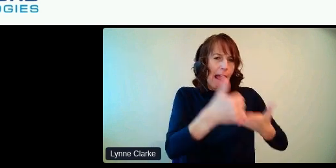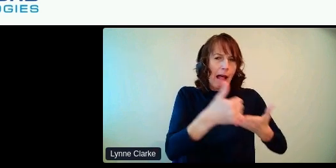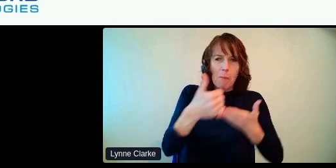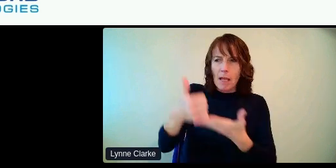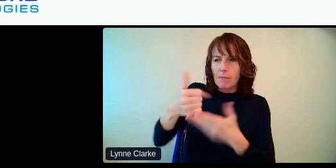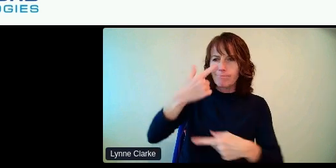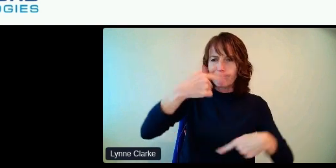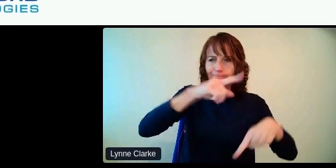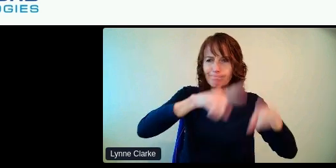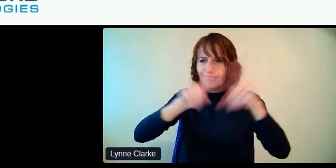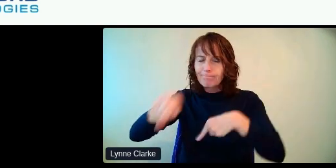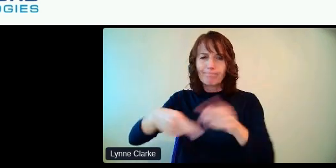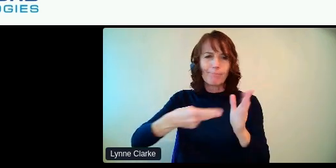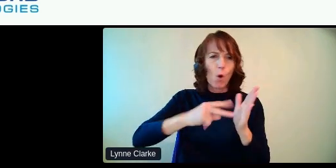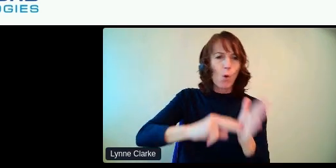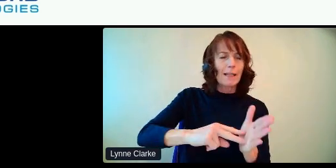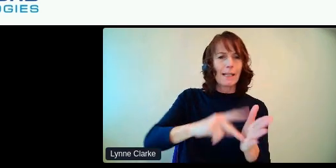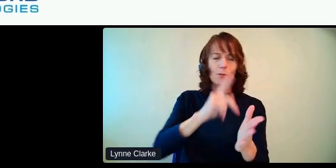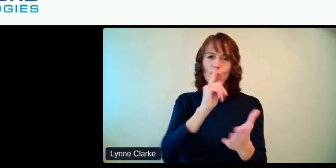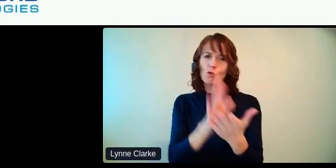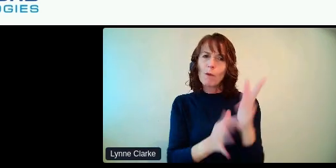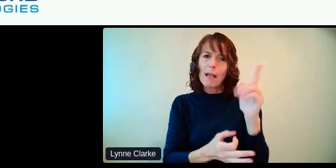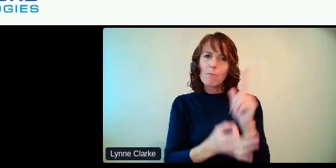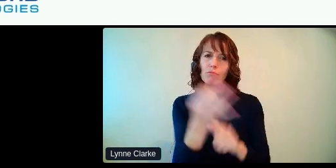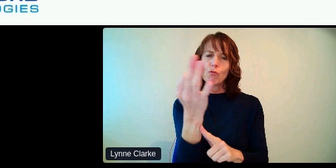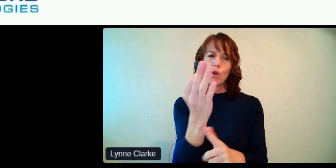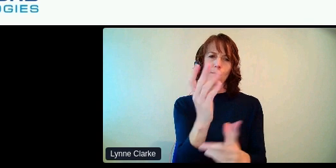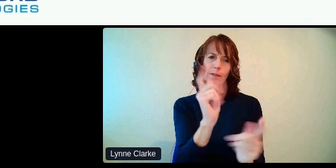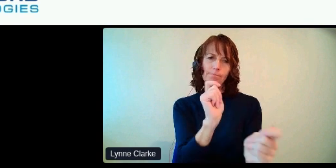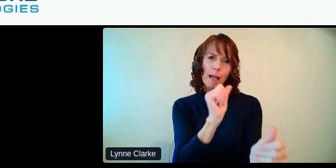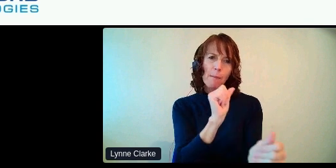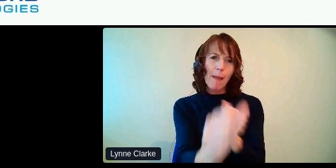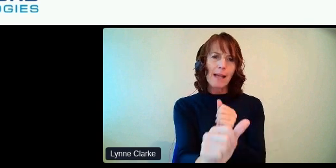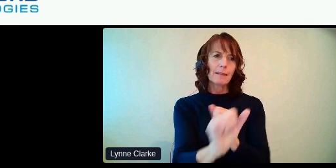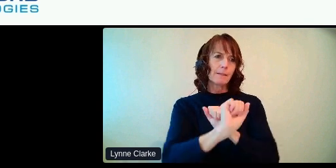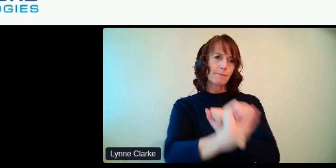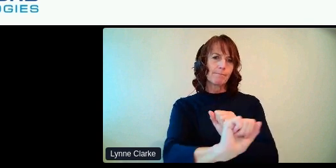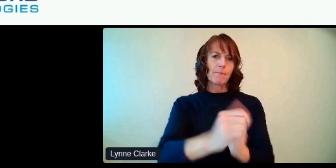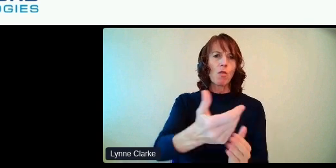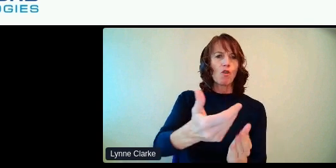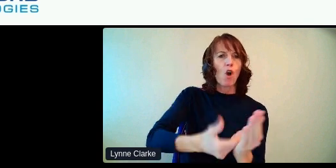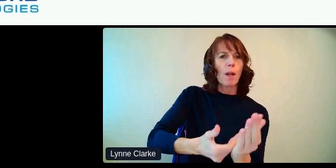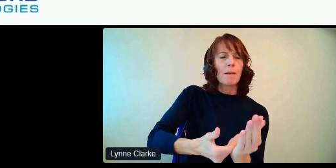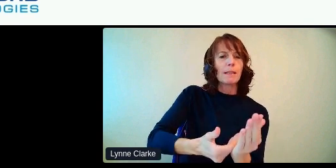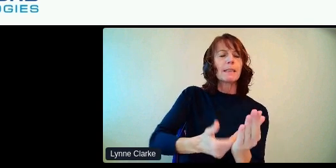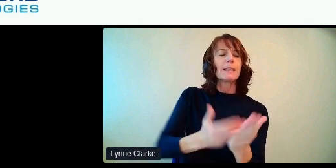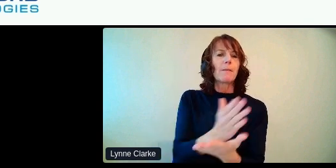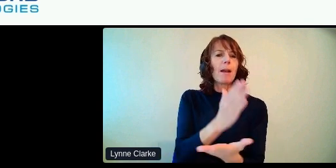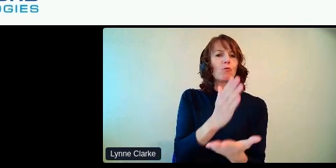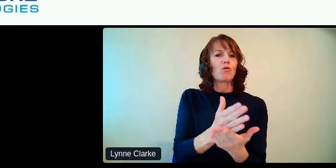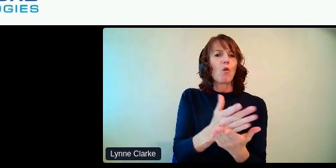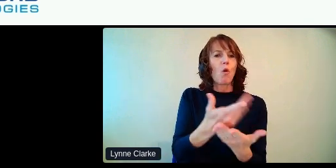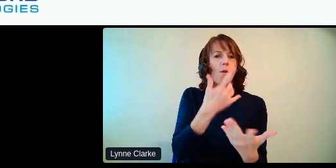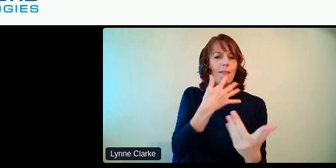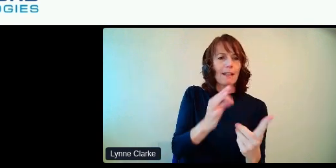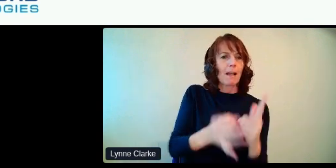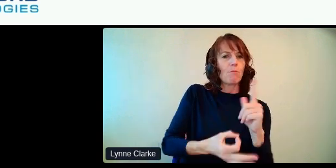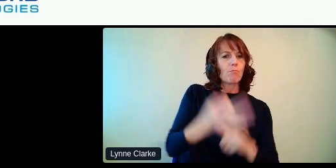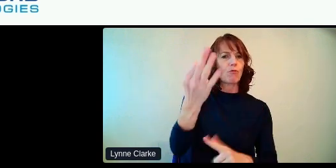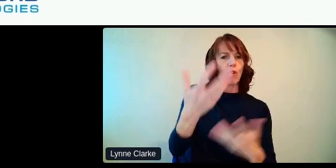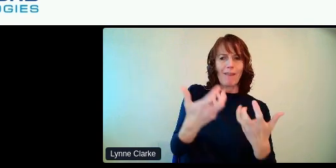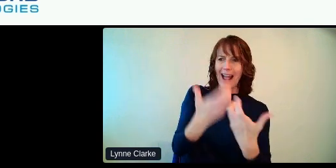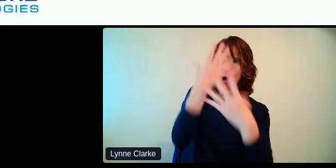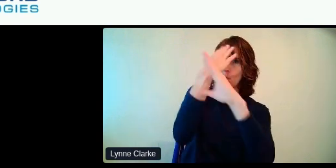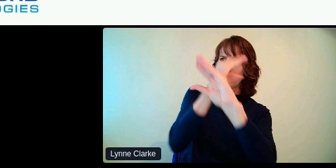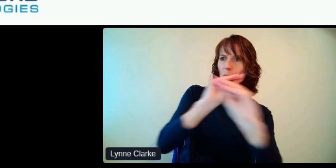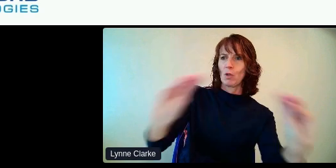organizations to optimize and improve what they do with their documents in order that they can improve the way they communicate with